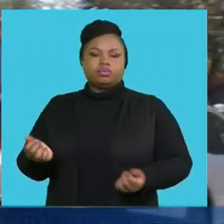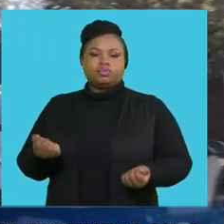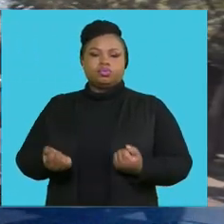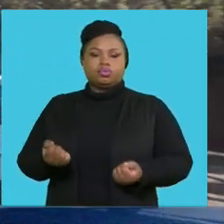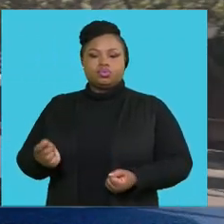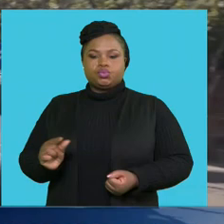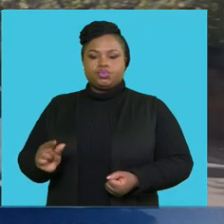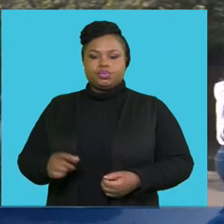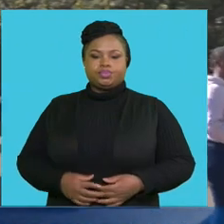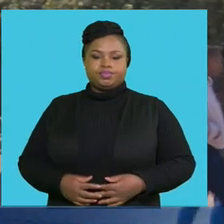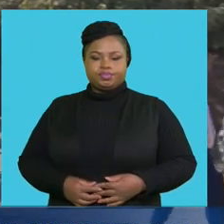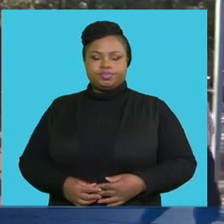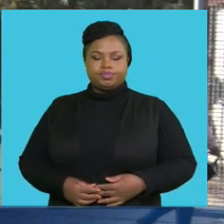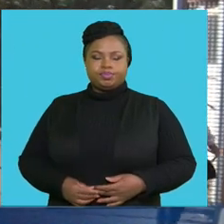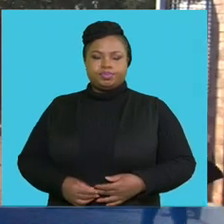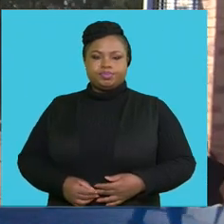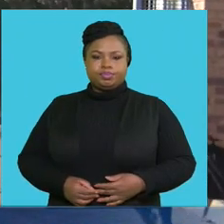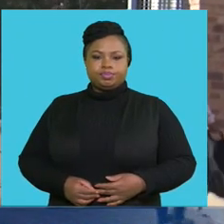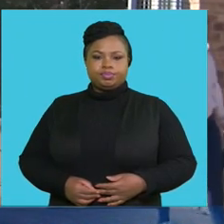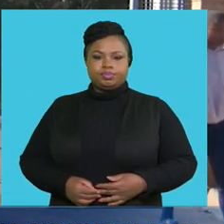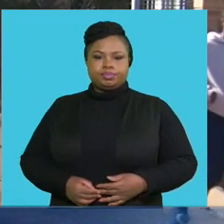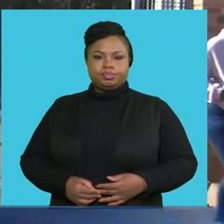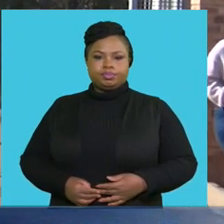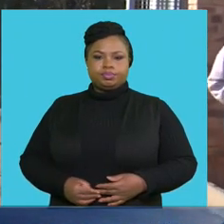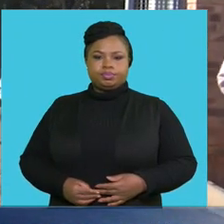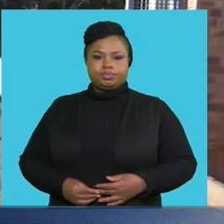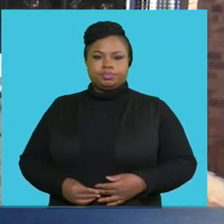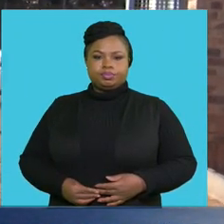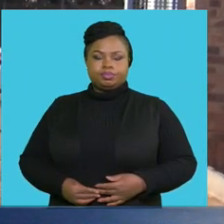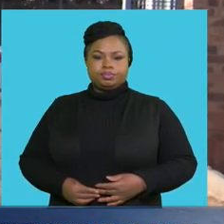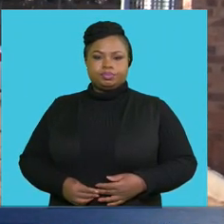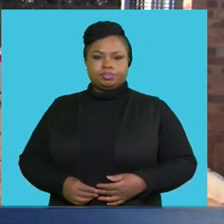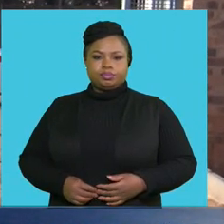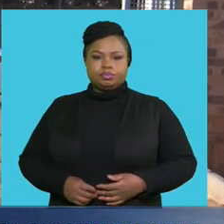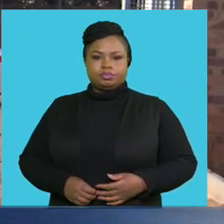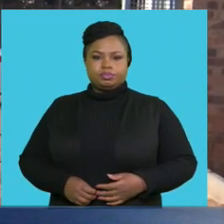Kwiindaba zeSoweto TV, ndingunomzabalazo Mduka, eEldorado Park.